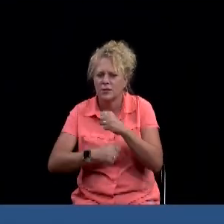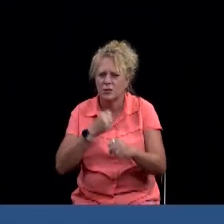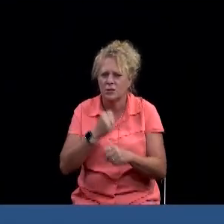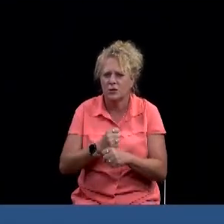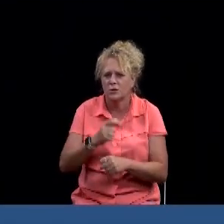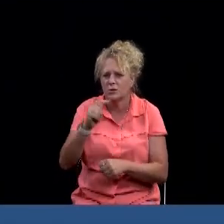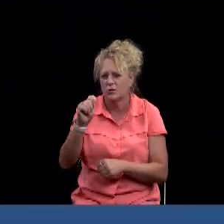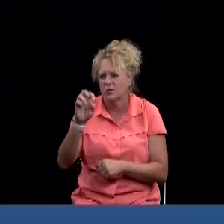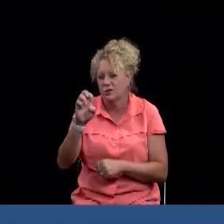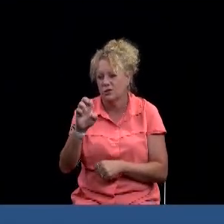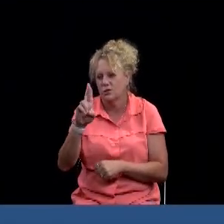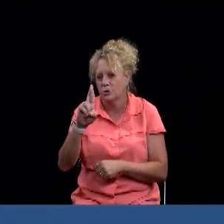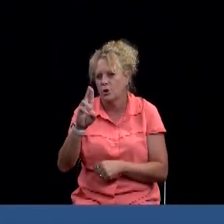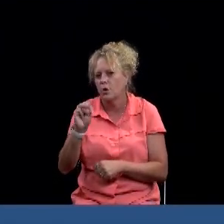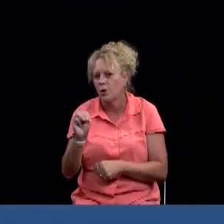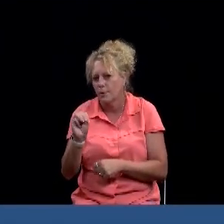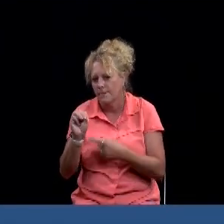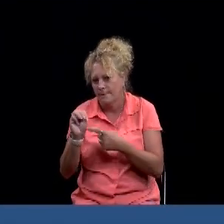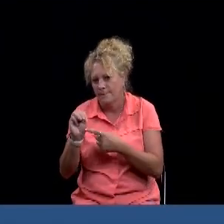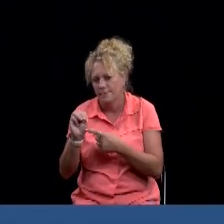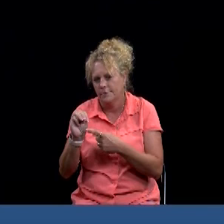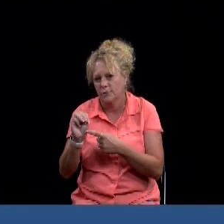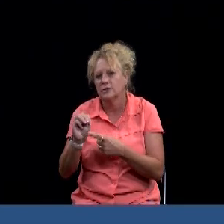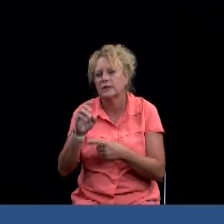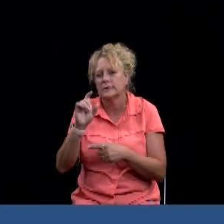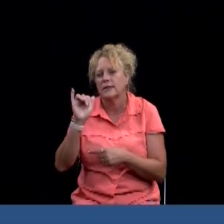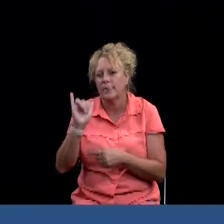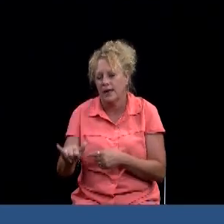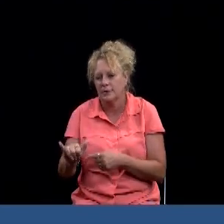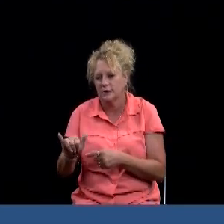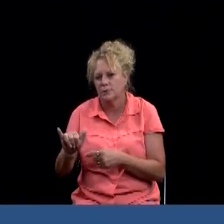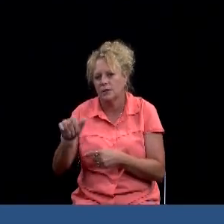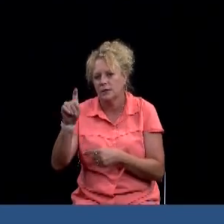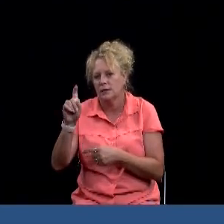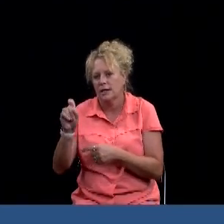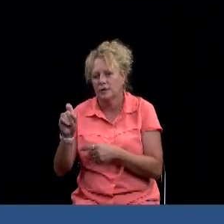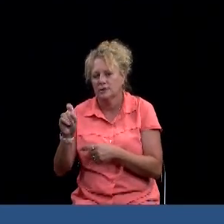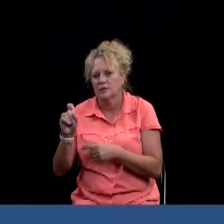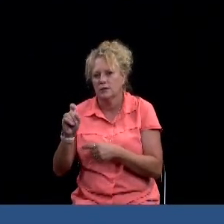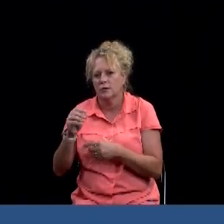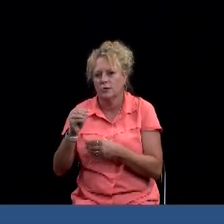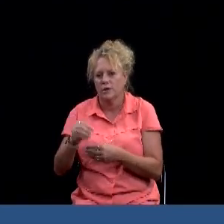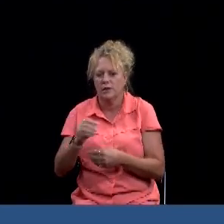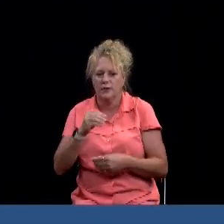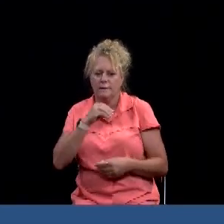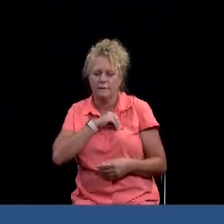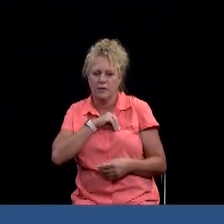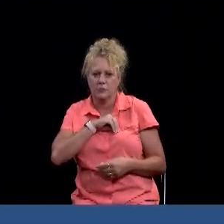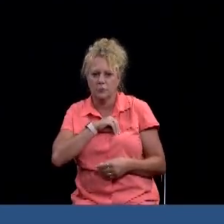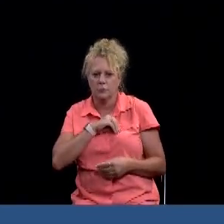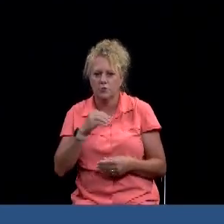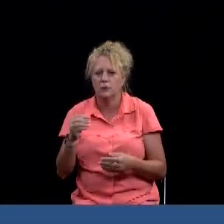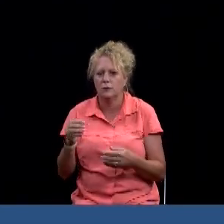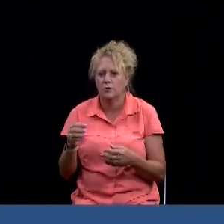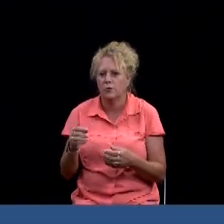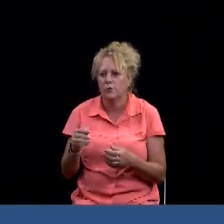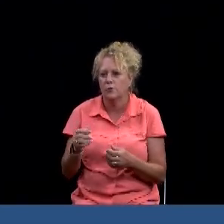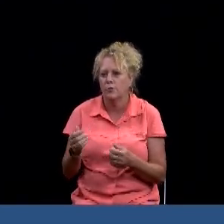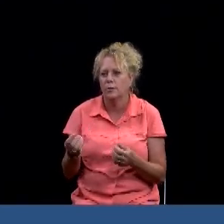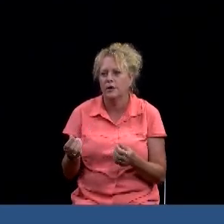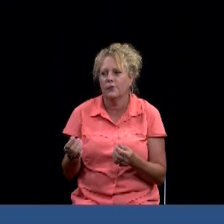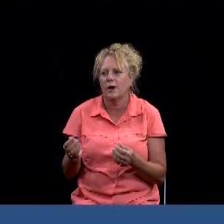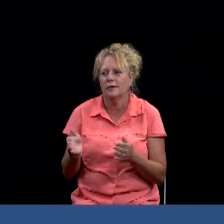investor will exit and the housing authority will reacquire the development. That part of it. Okay.